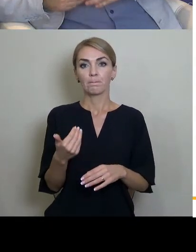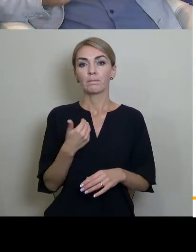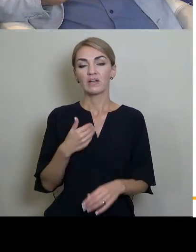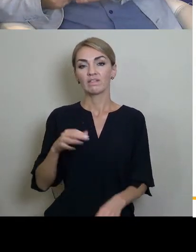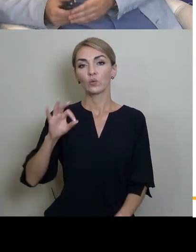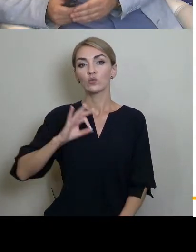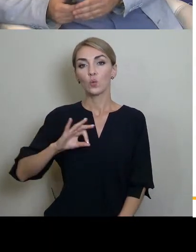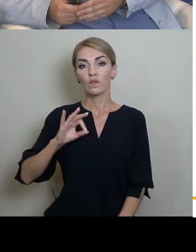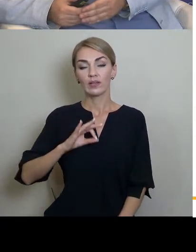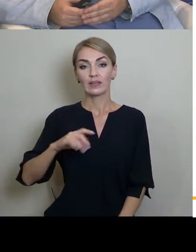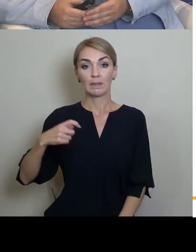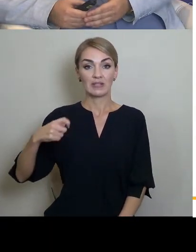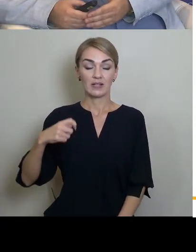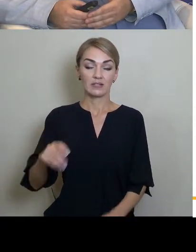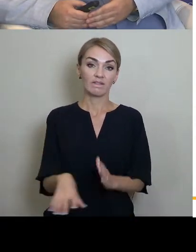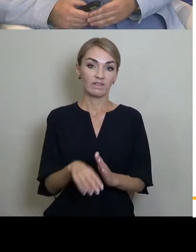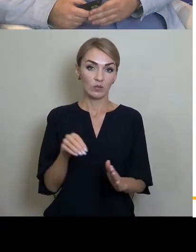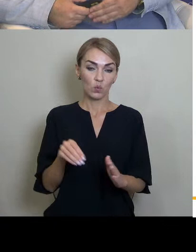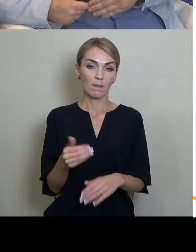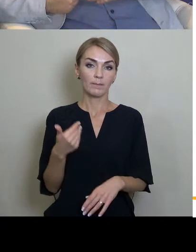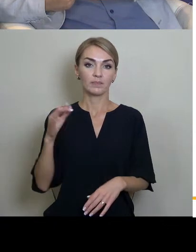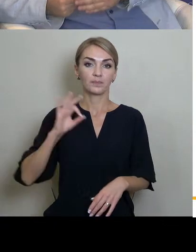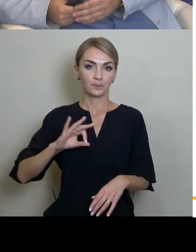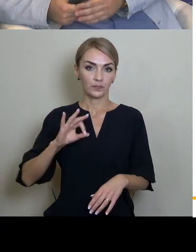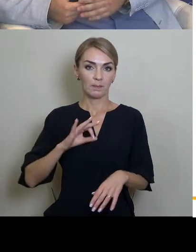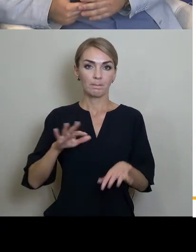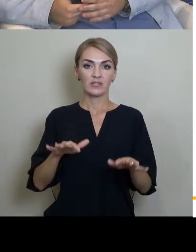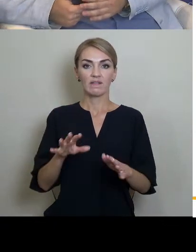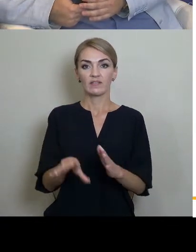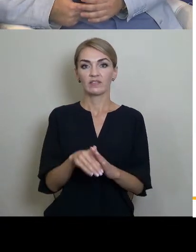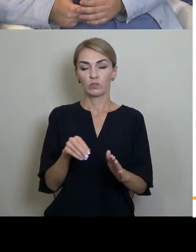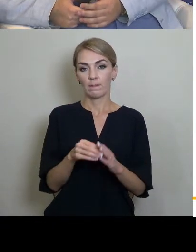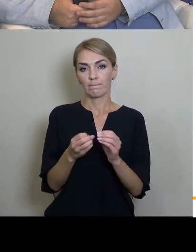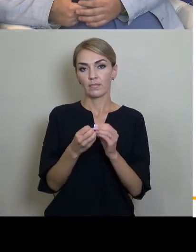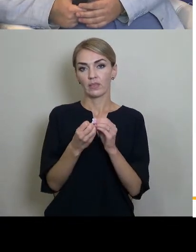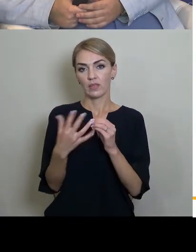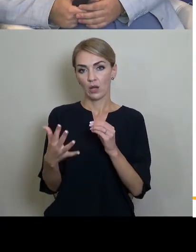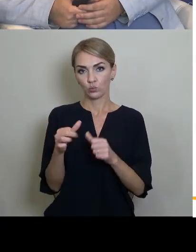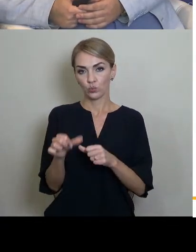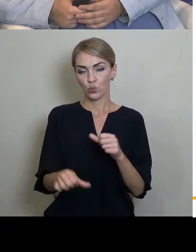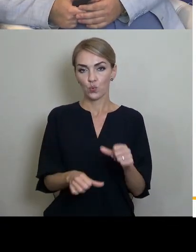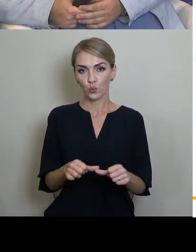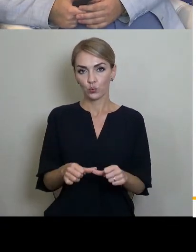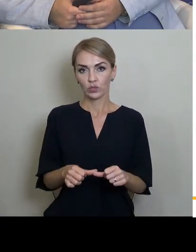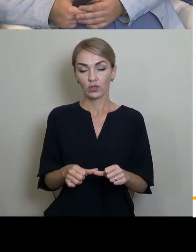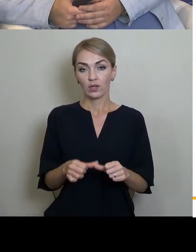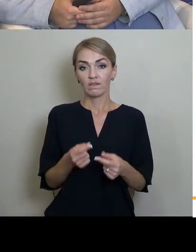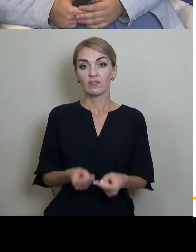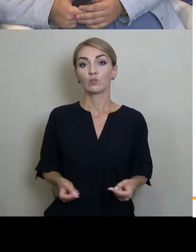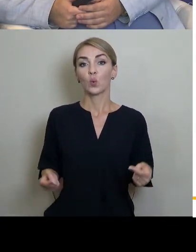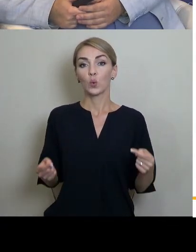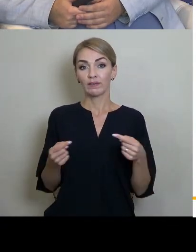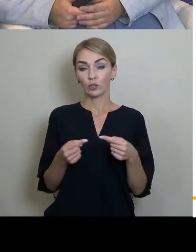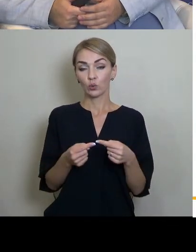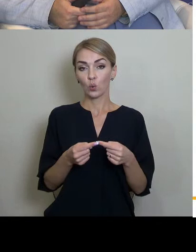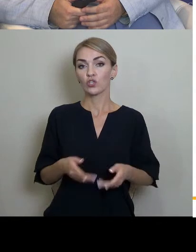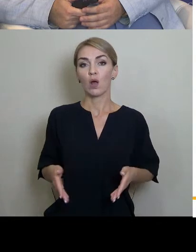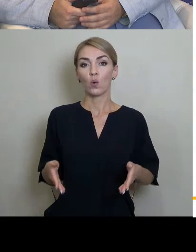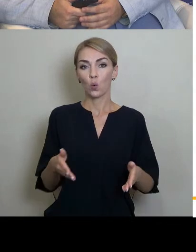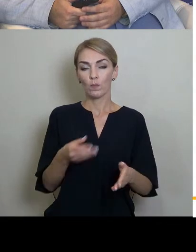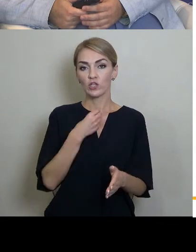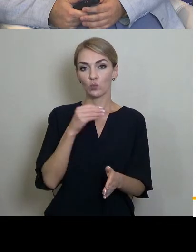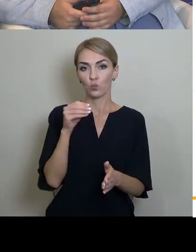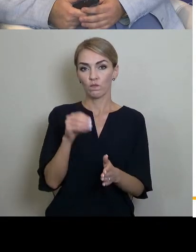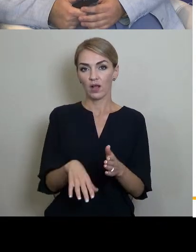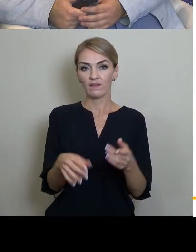in the majority voting system, in the president's elections and the local elections of 2015